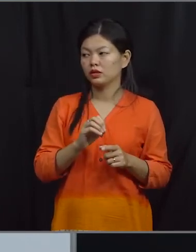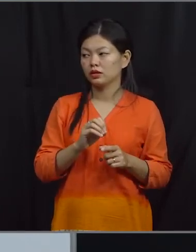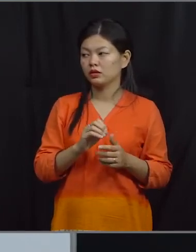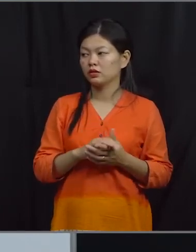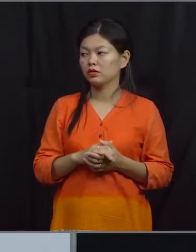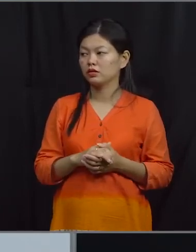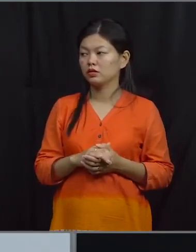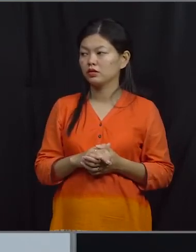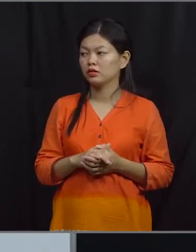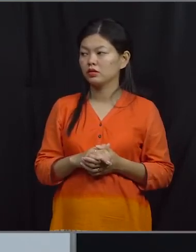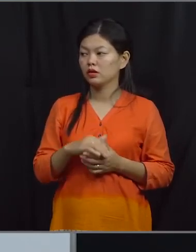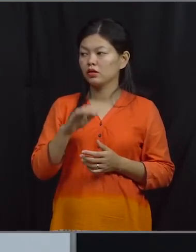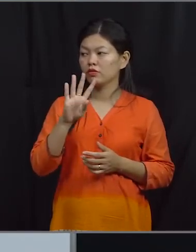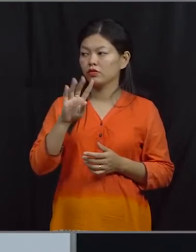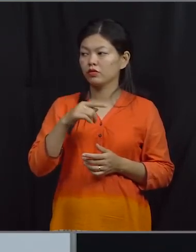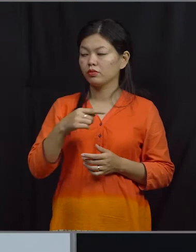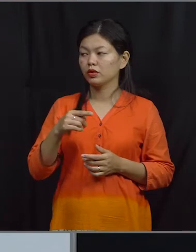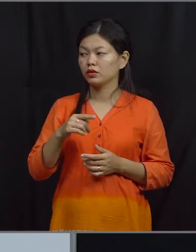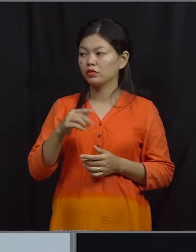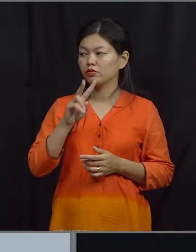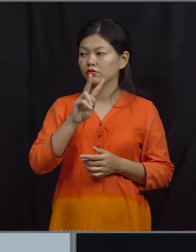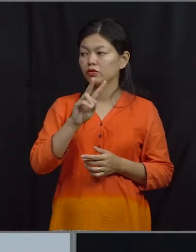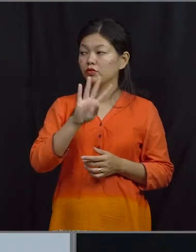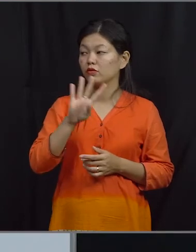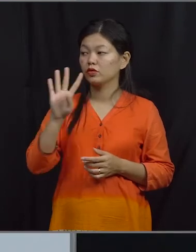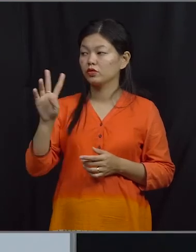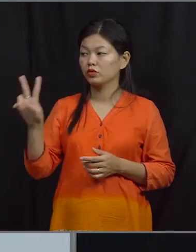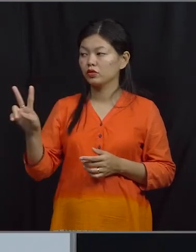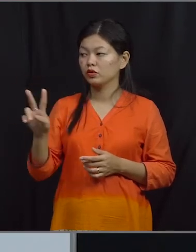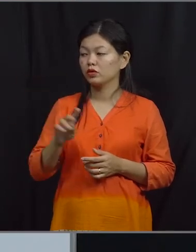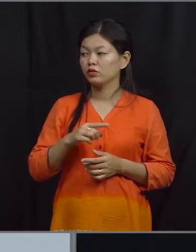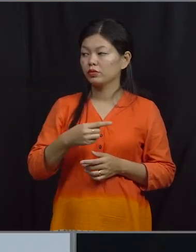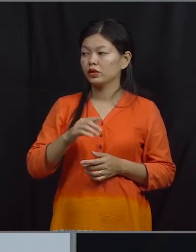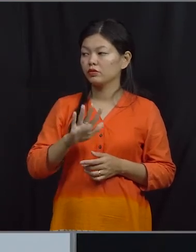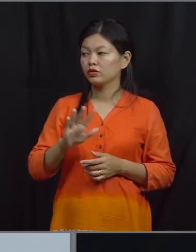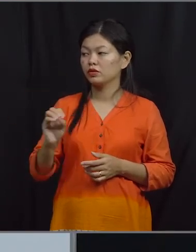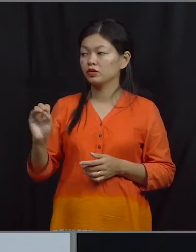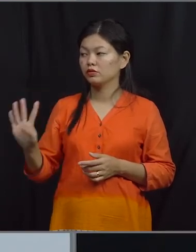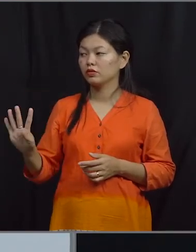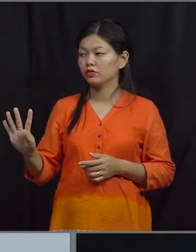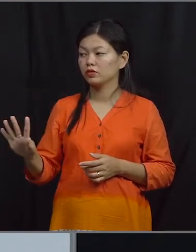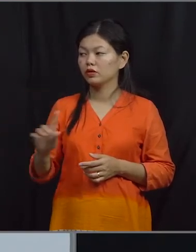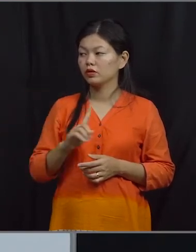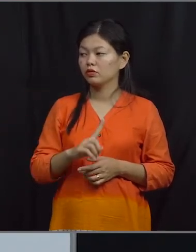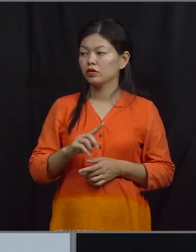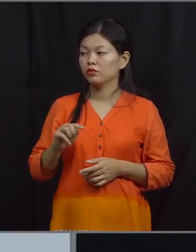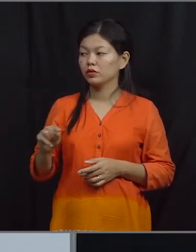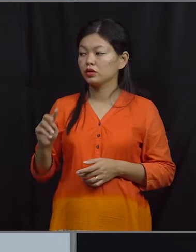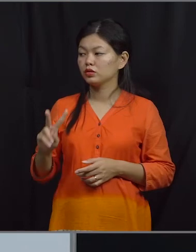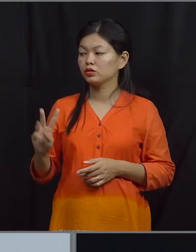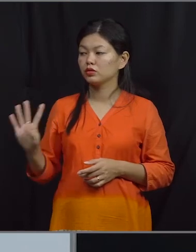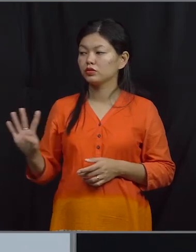is this one, that is 4 2 2 minus 5 0 5 1 minus 2